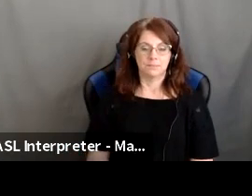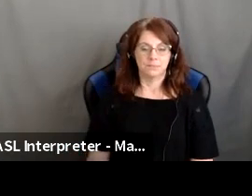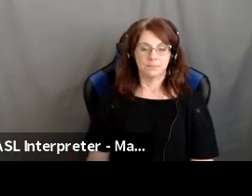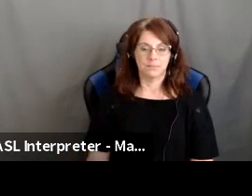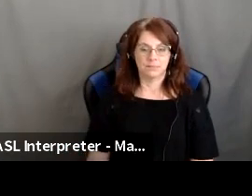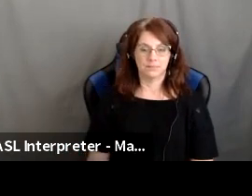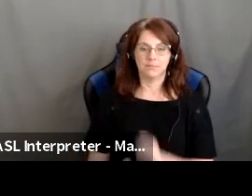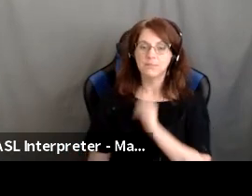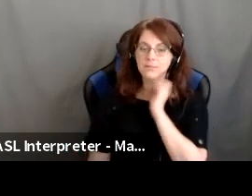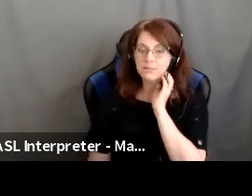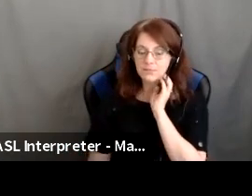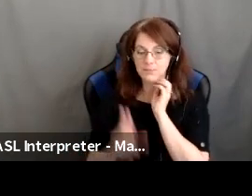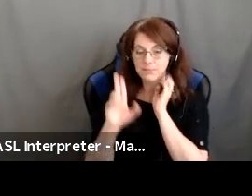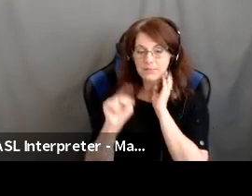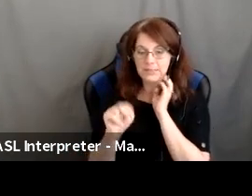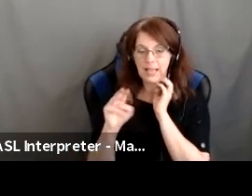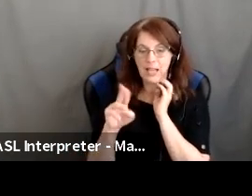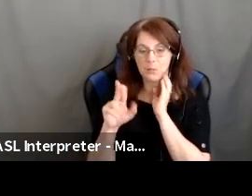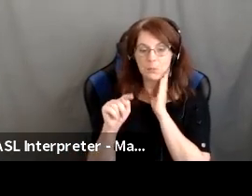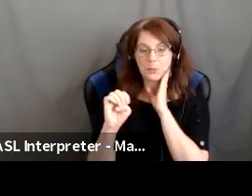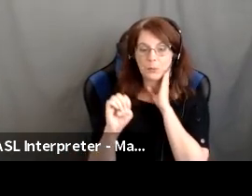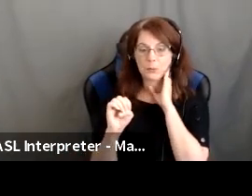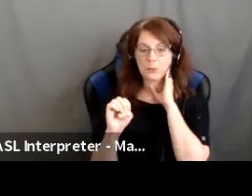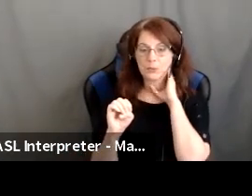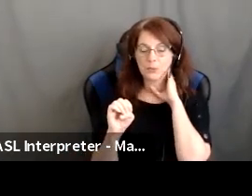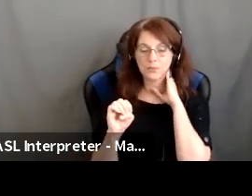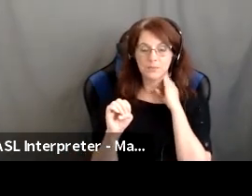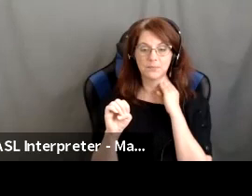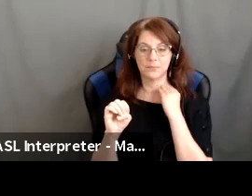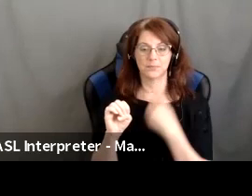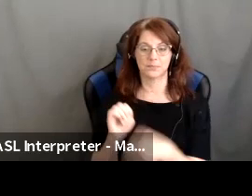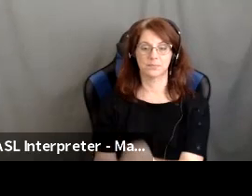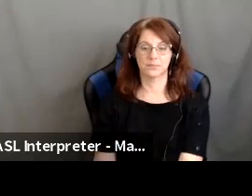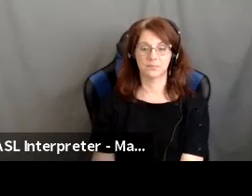And you should be able to unmute yourself now, Lydia, if you still had a question.